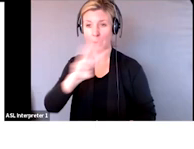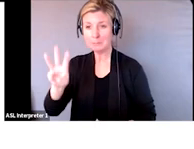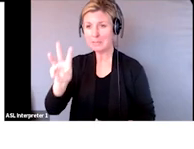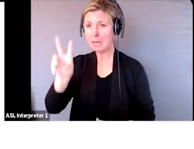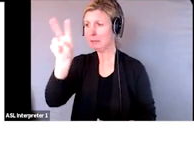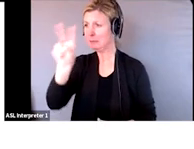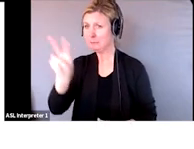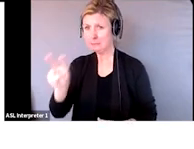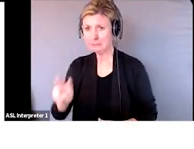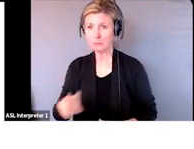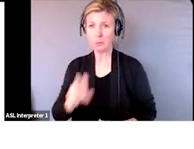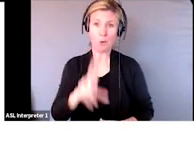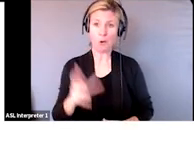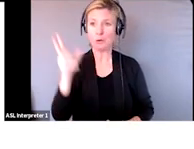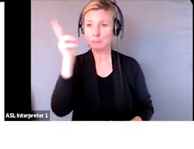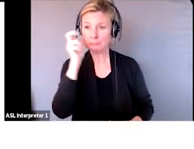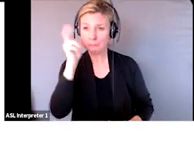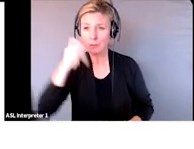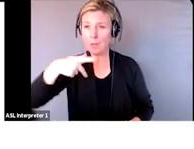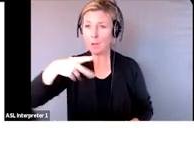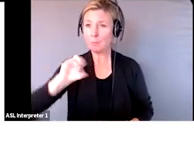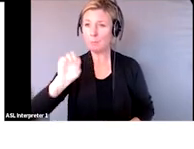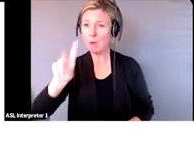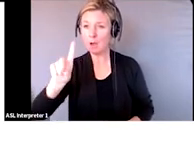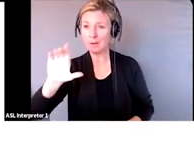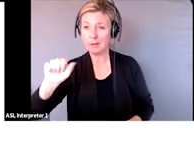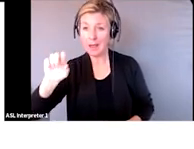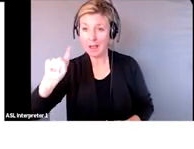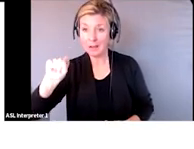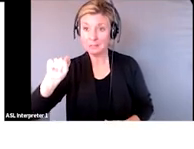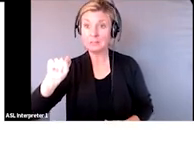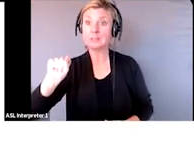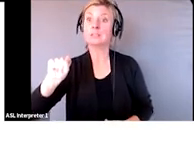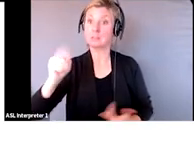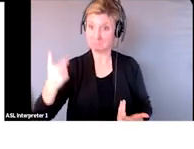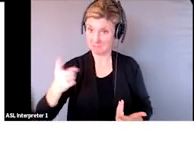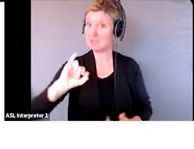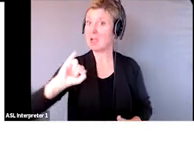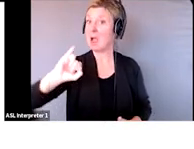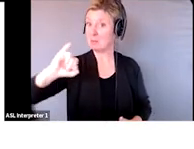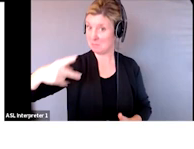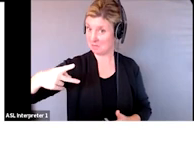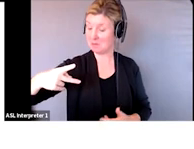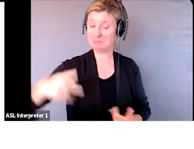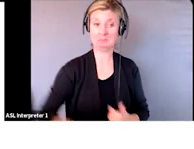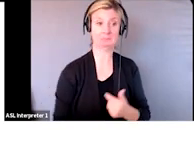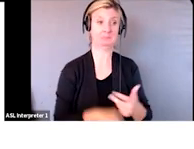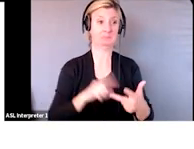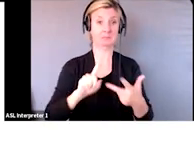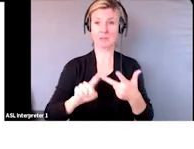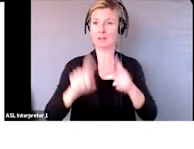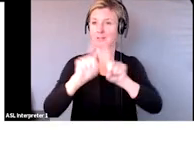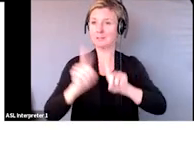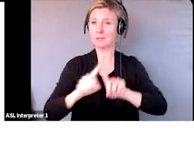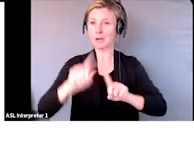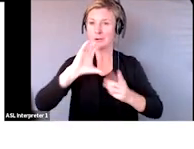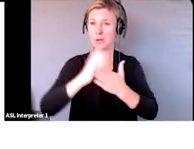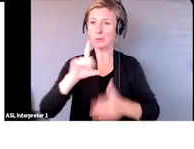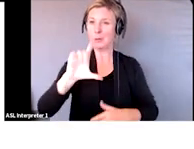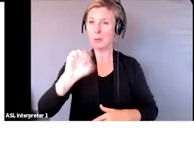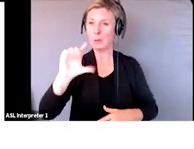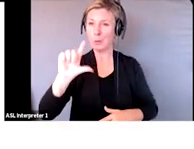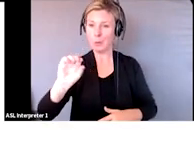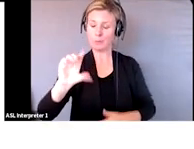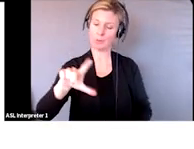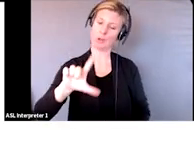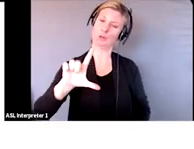All of those things are intellectual property as well. Logos and names, well, we know that we're bombarded with those every day. You can see 2 logos on the